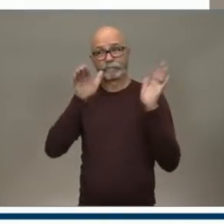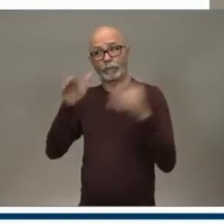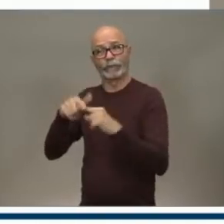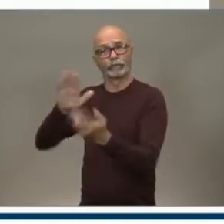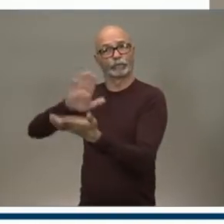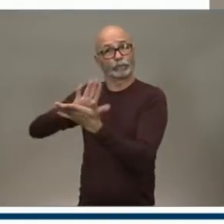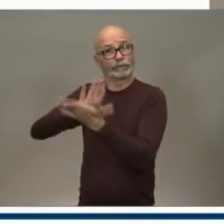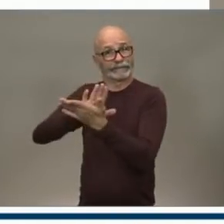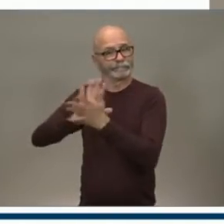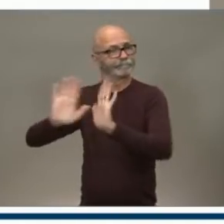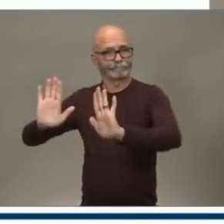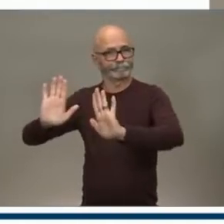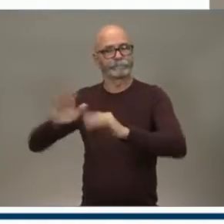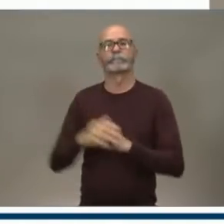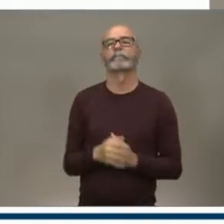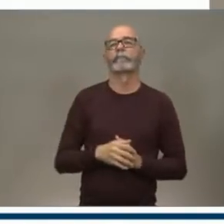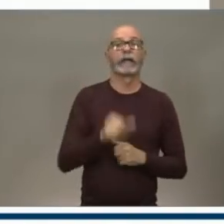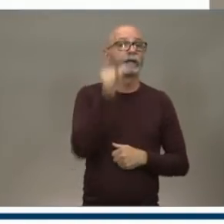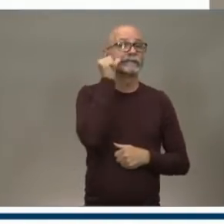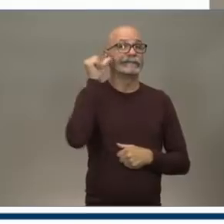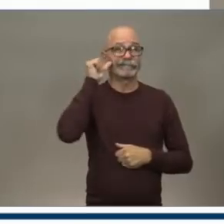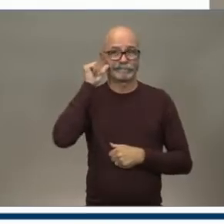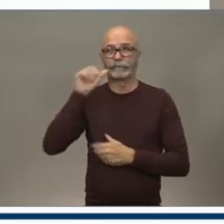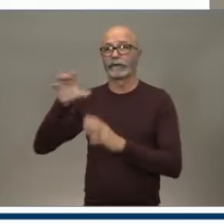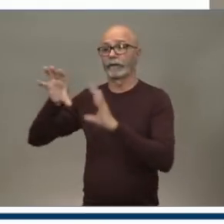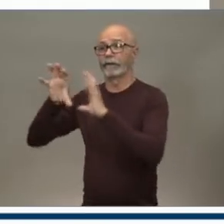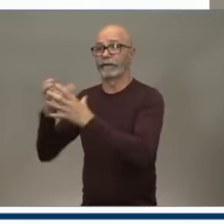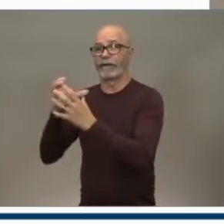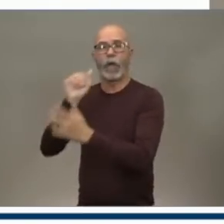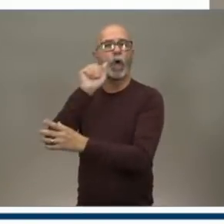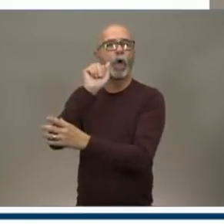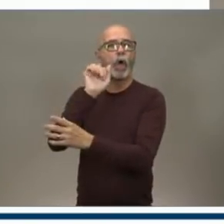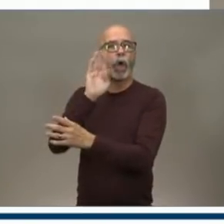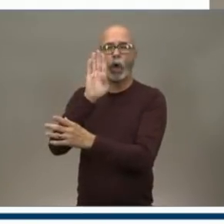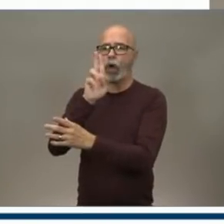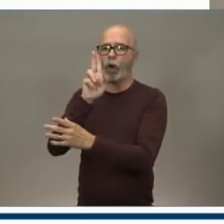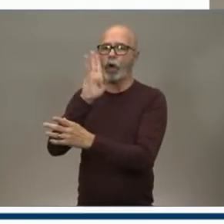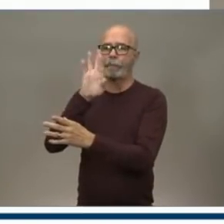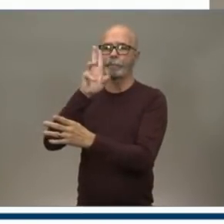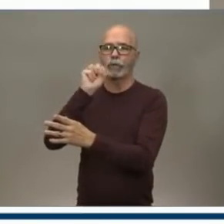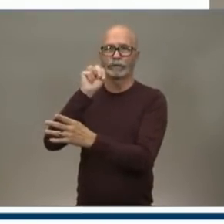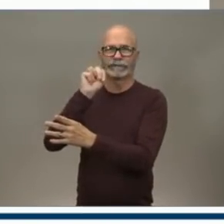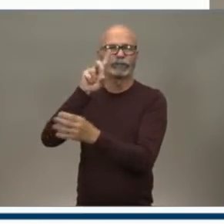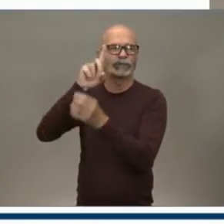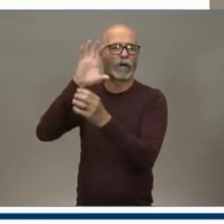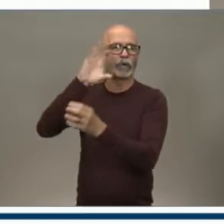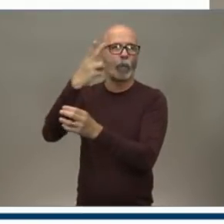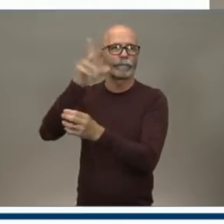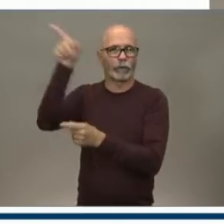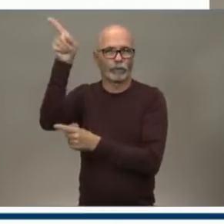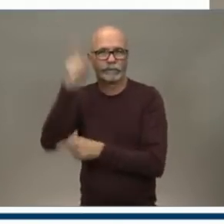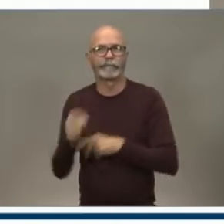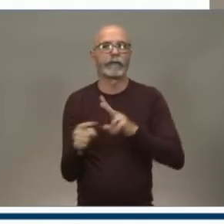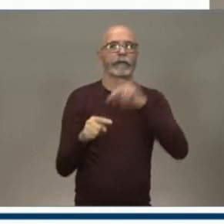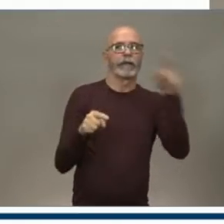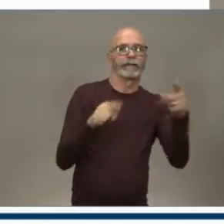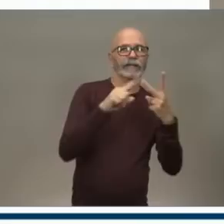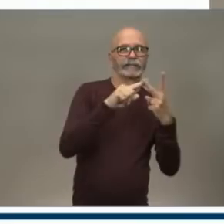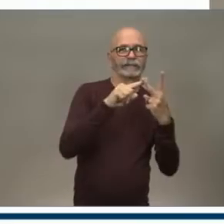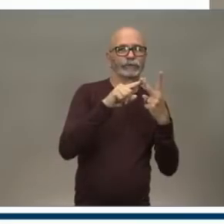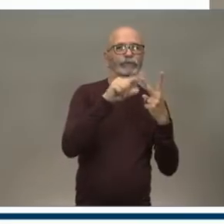each of 2 schools, Auburn High in Cole Harbour and Graham Clayton Junior High in Cherry Brook. The 2 people involved